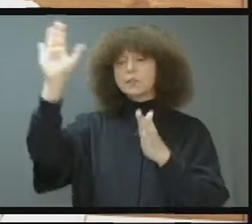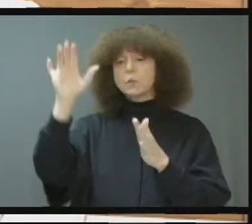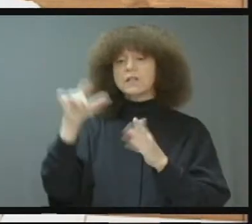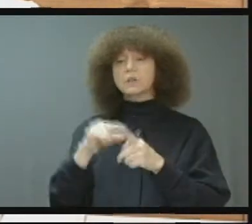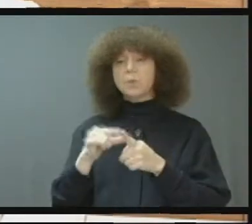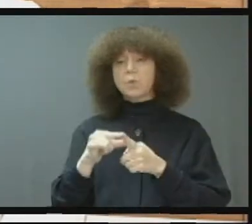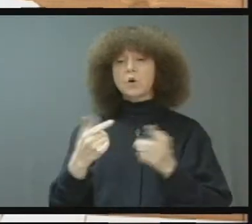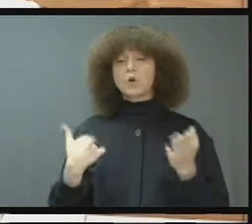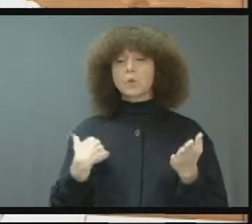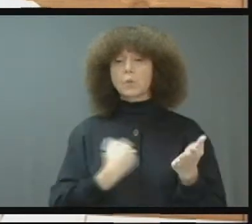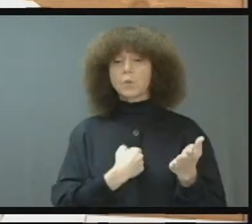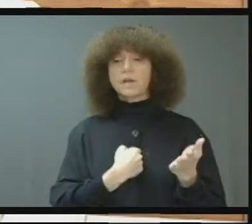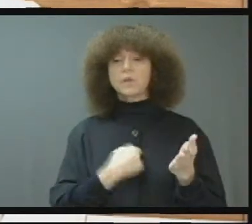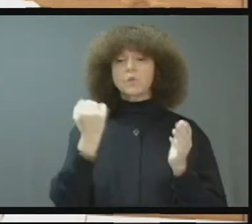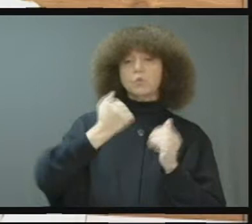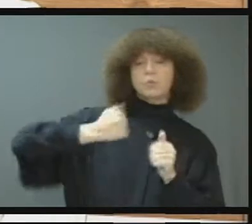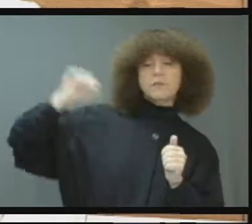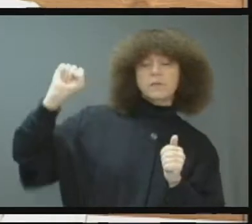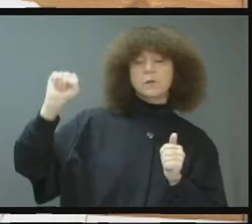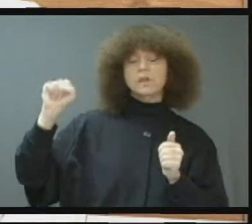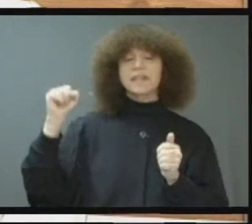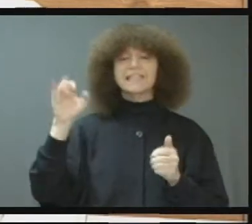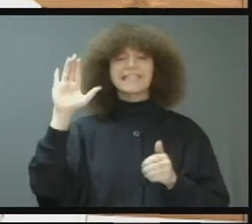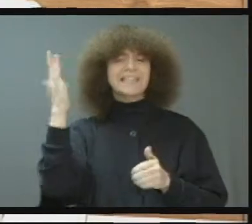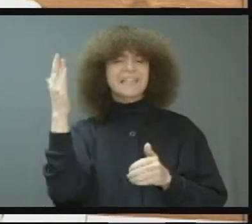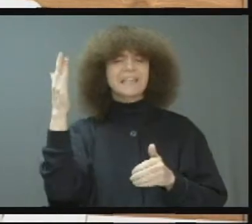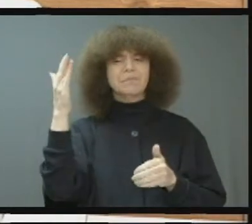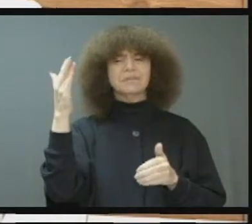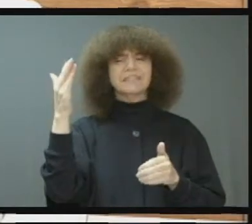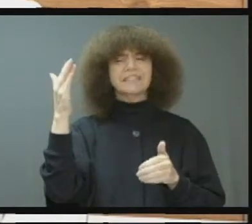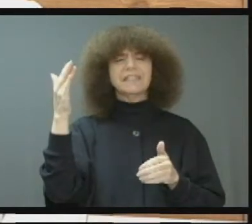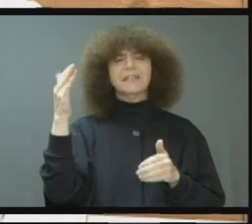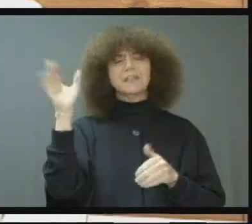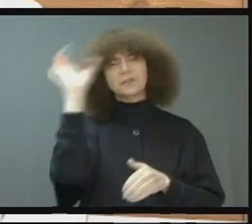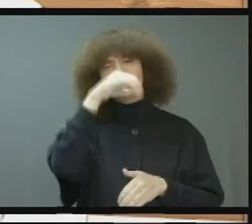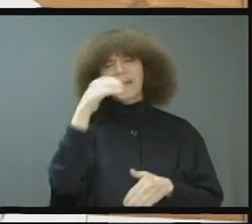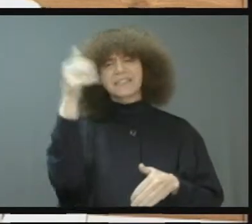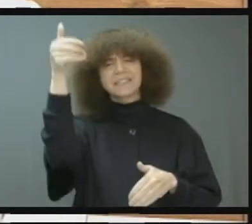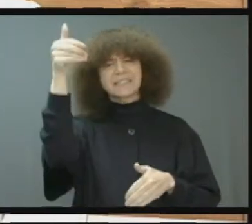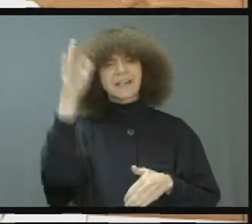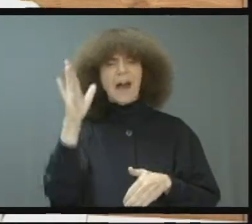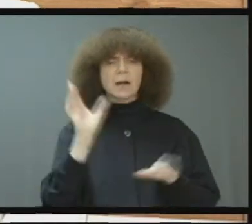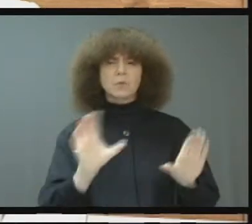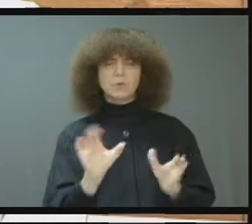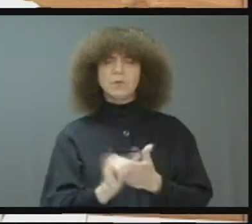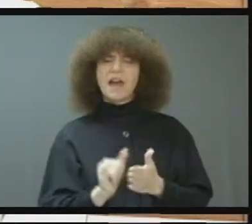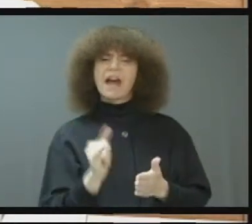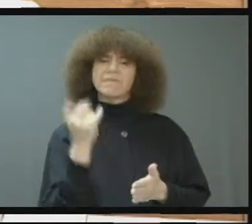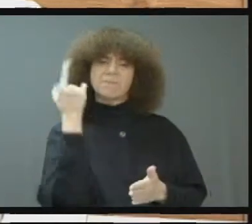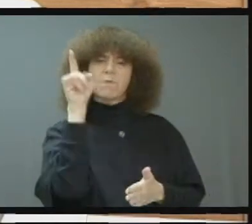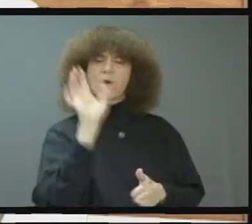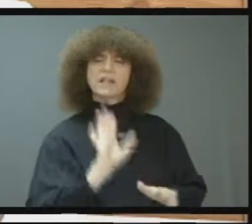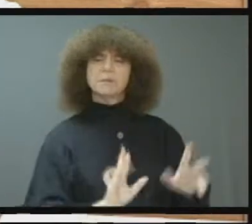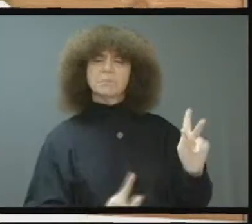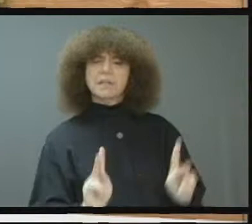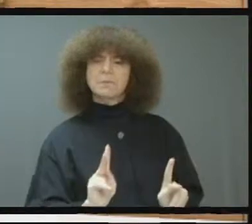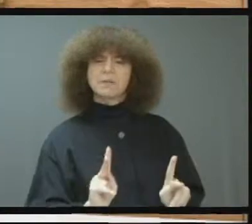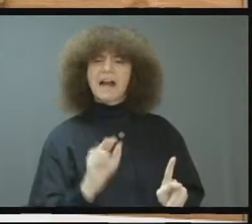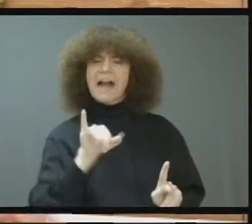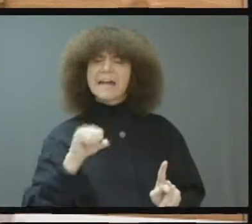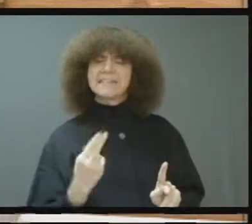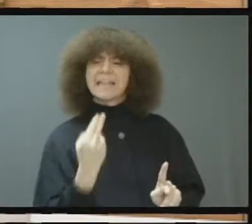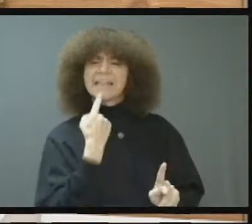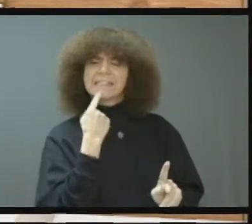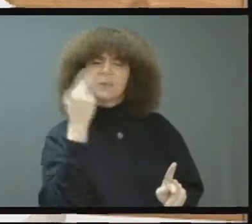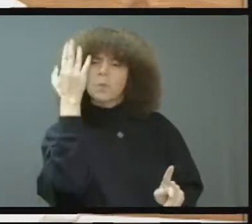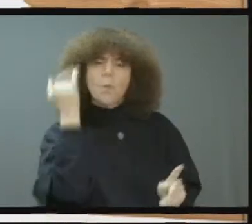it, that God would do this to his people? Isaiah even asks, "Why, O Lord?" You would think that if only God